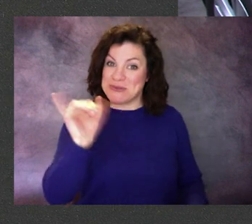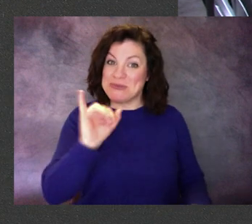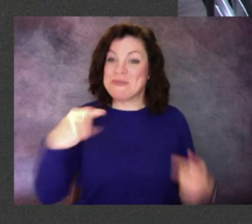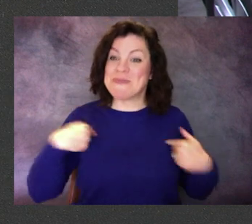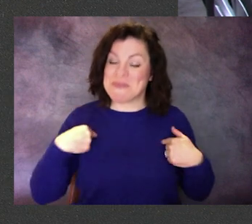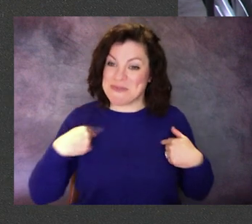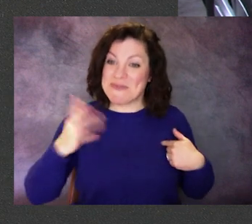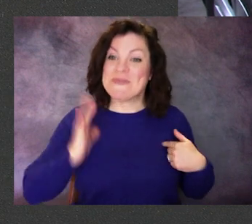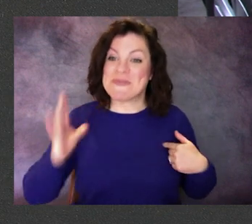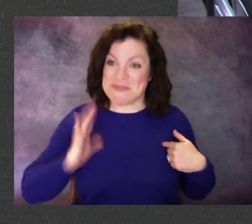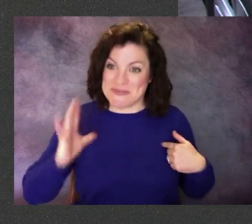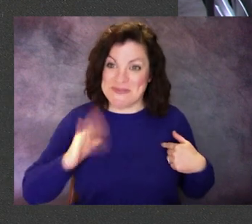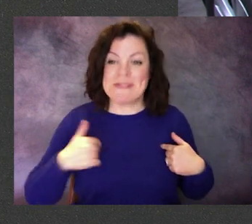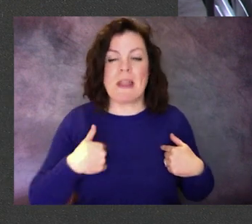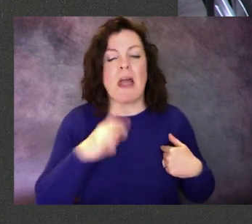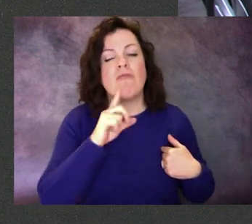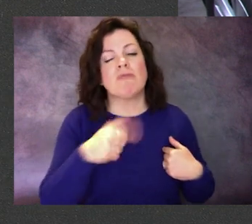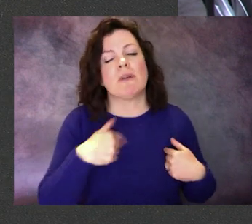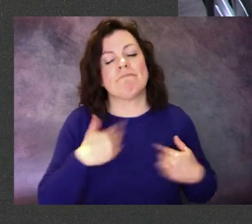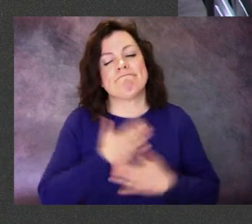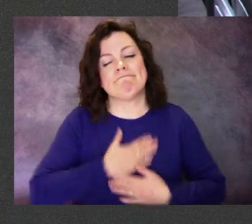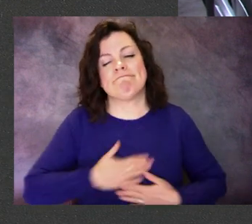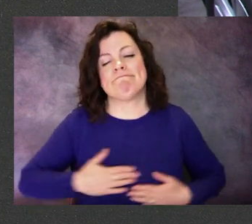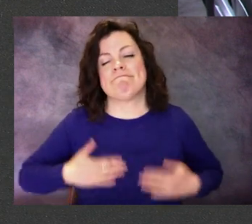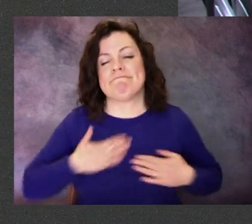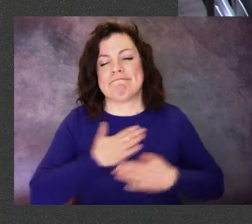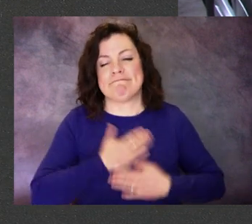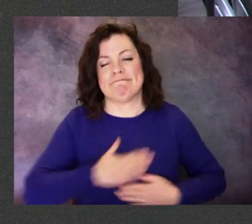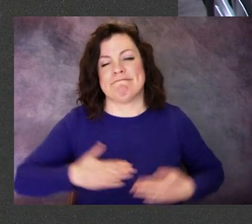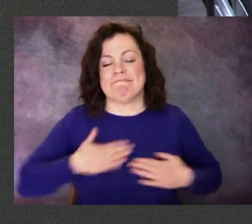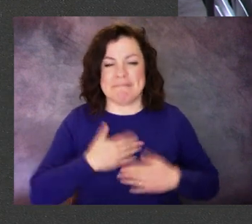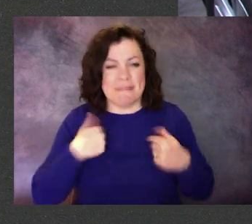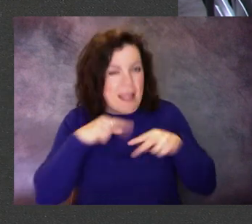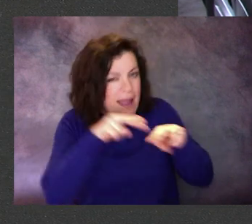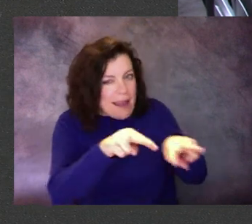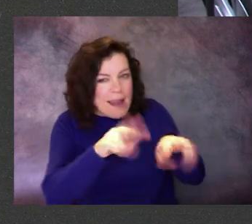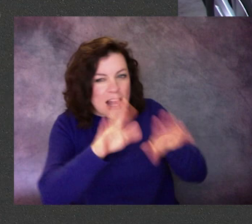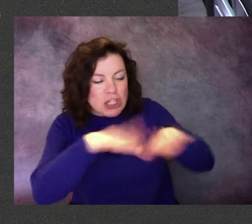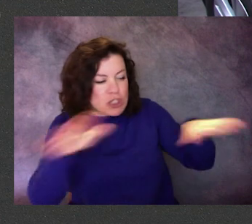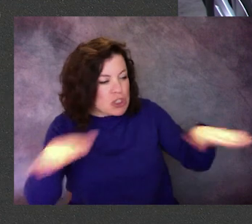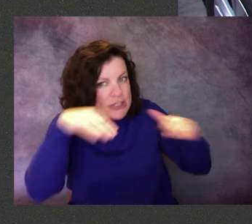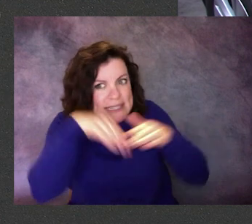librarian. And I can tell you, there's nothing more wonderful than watching a child like you